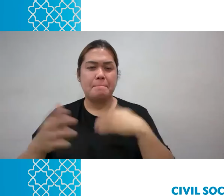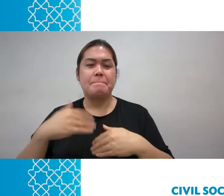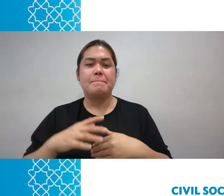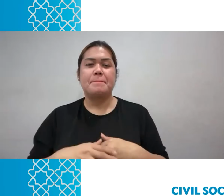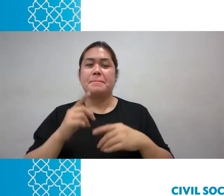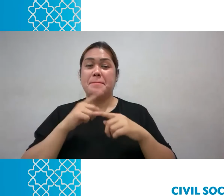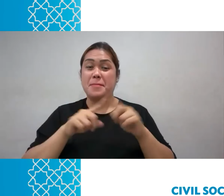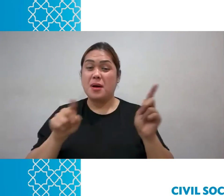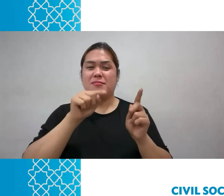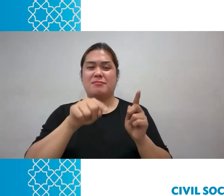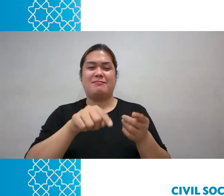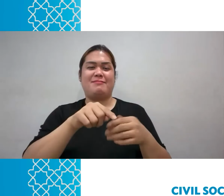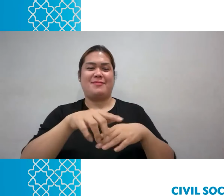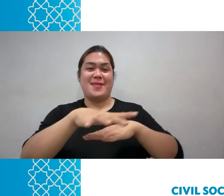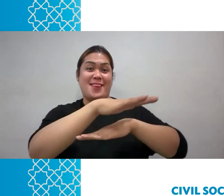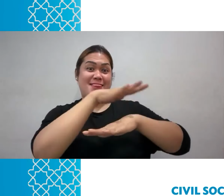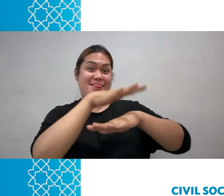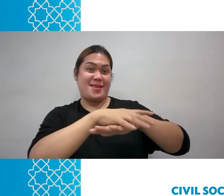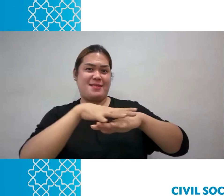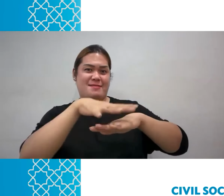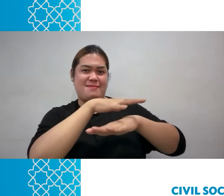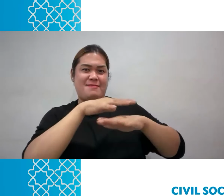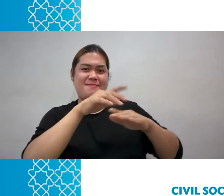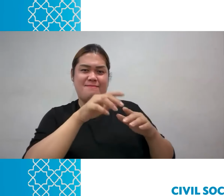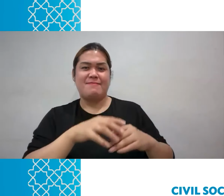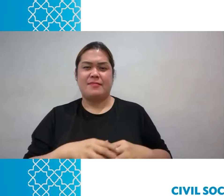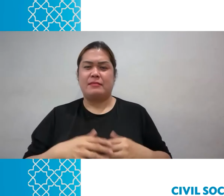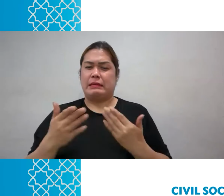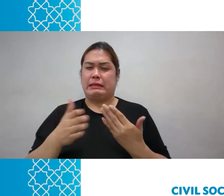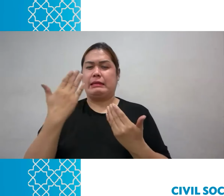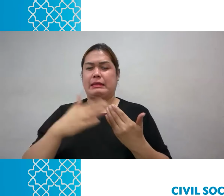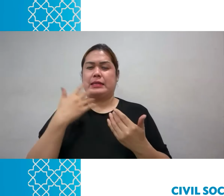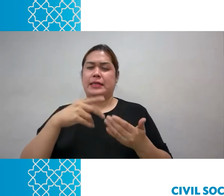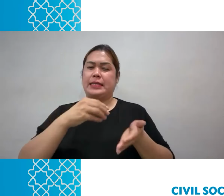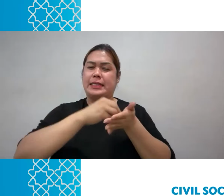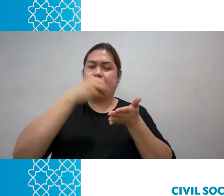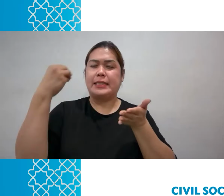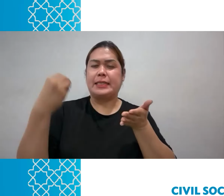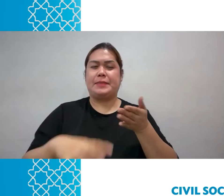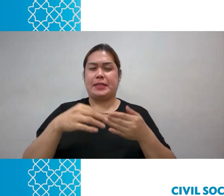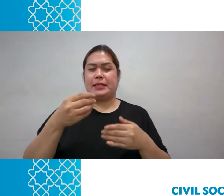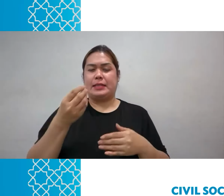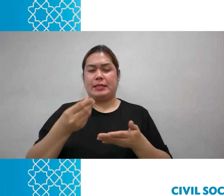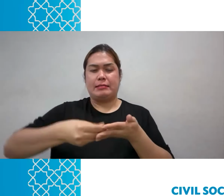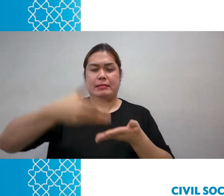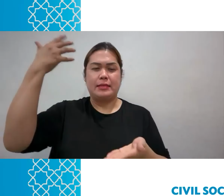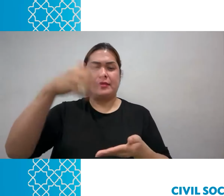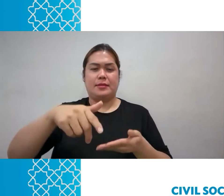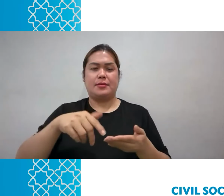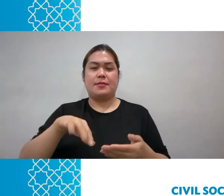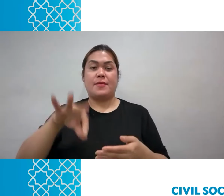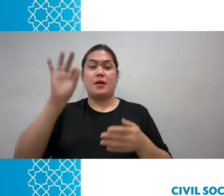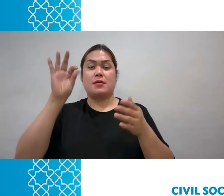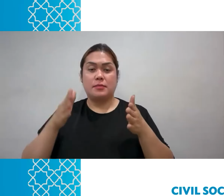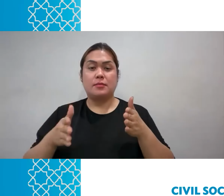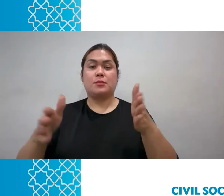easier because the value of the land is so high that you find solutions. But in the rural areas, it